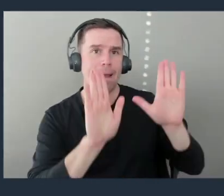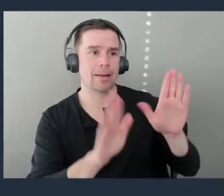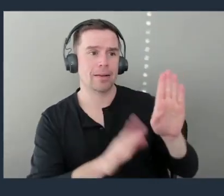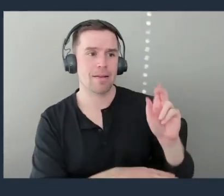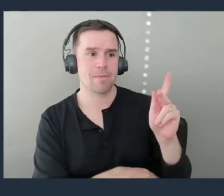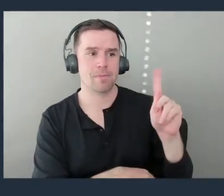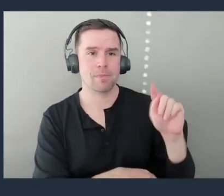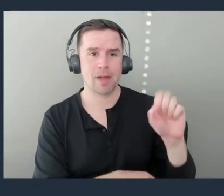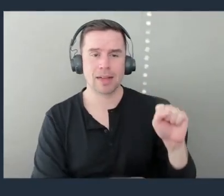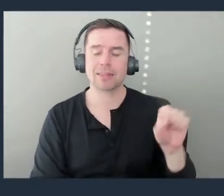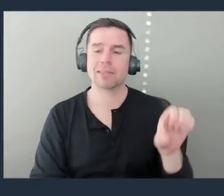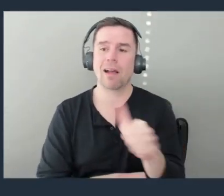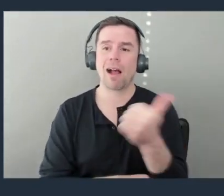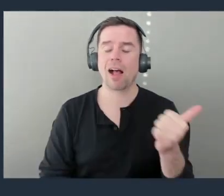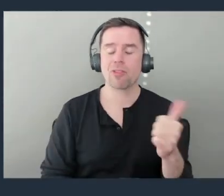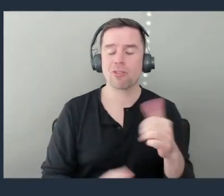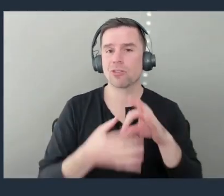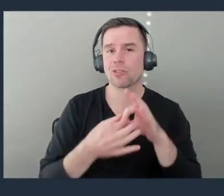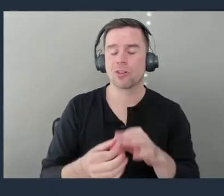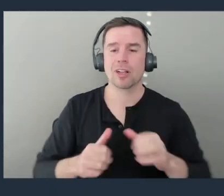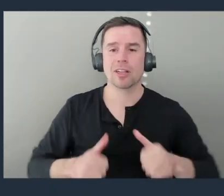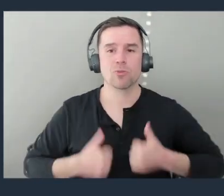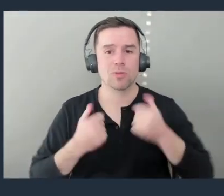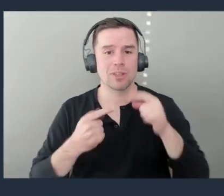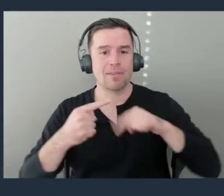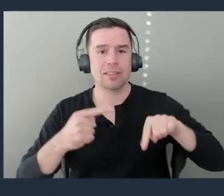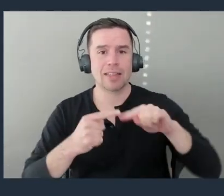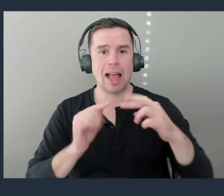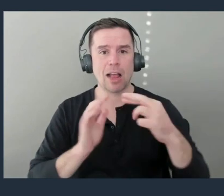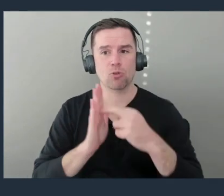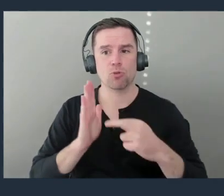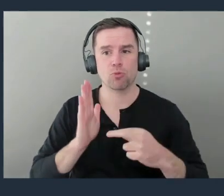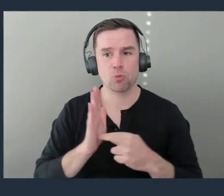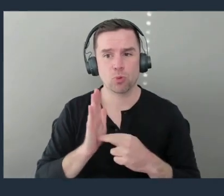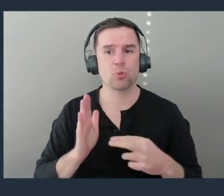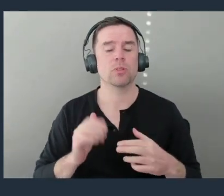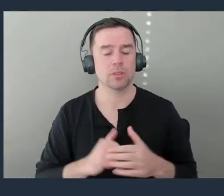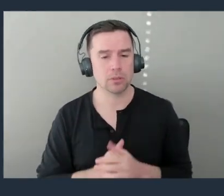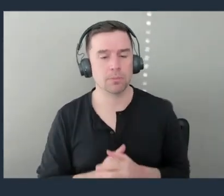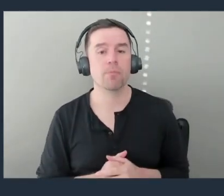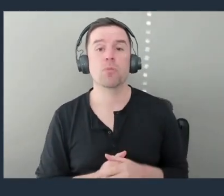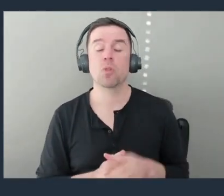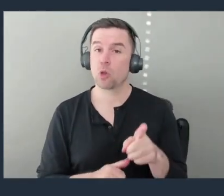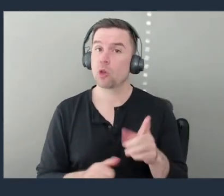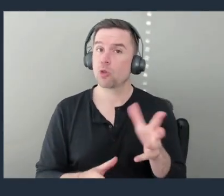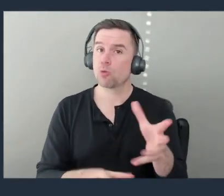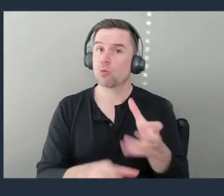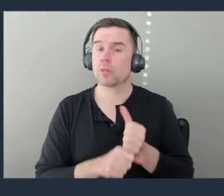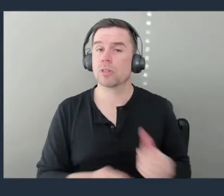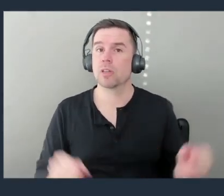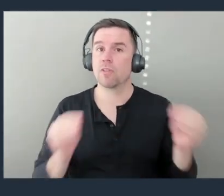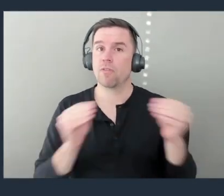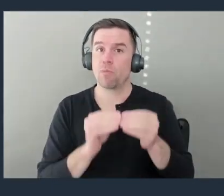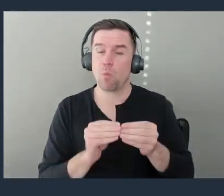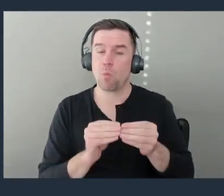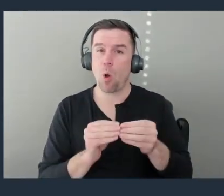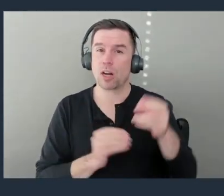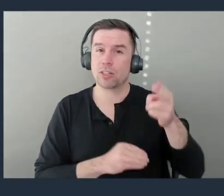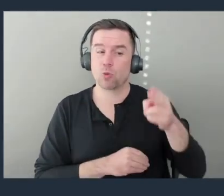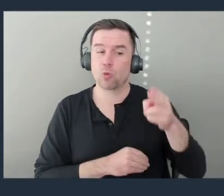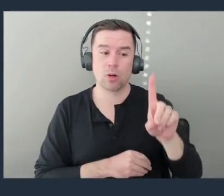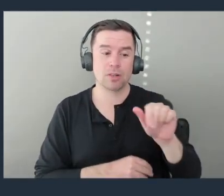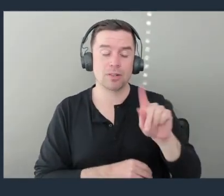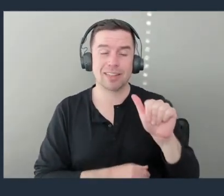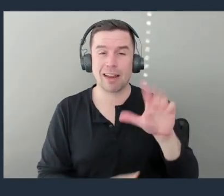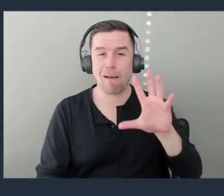lifecycle rule counts and status codes. You also receive significantly more historical data with 15 months of data